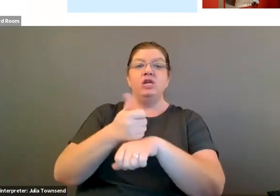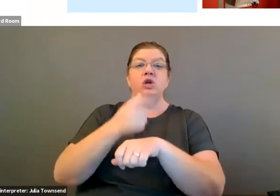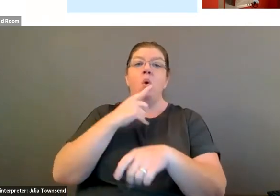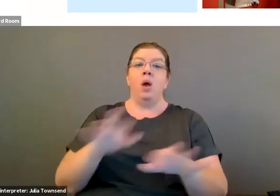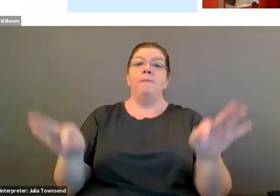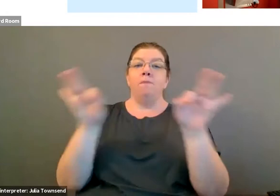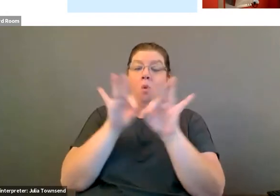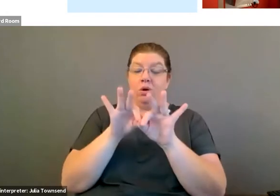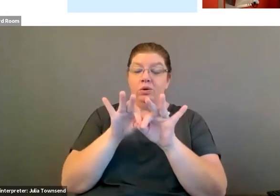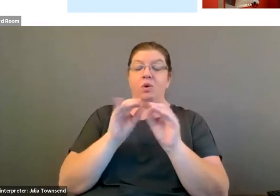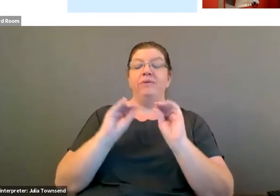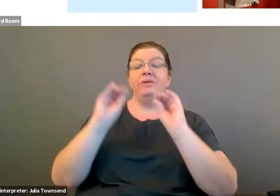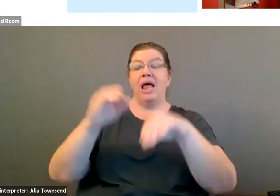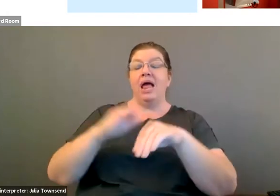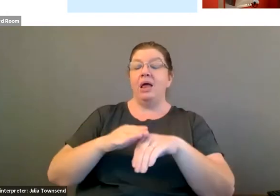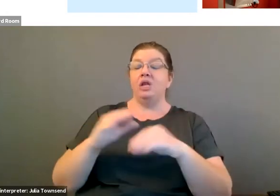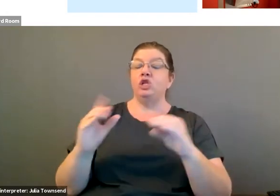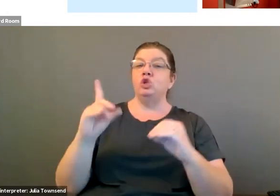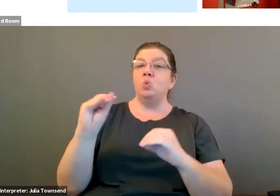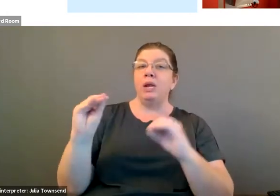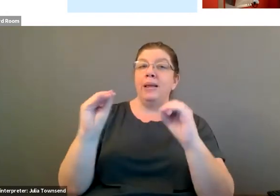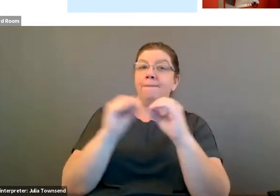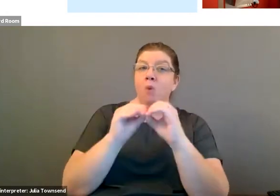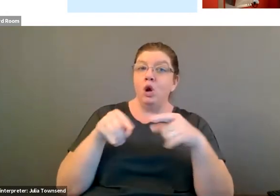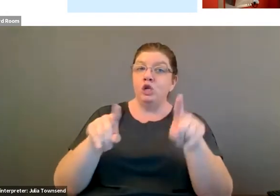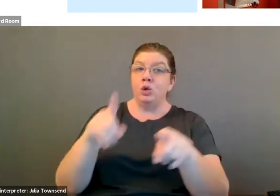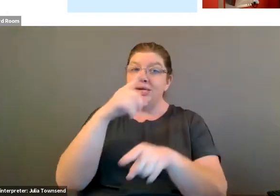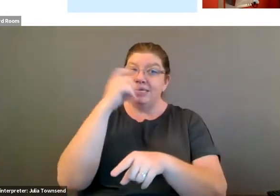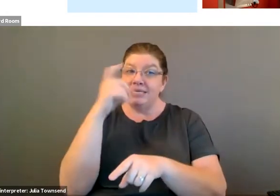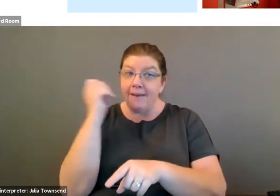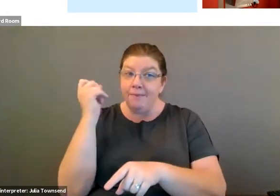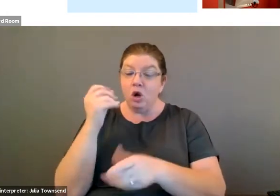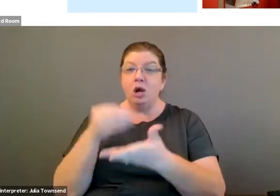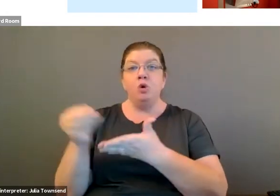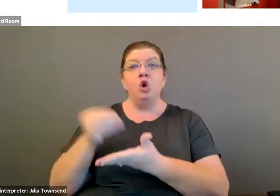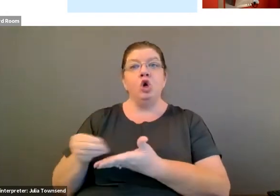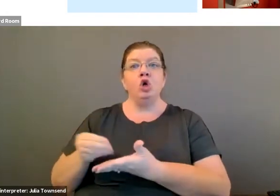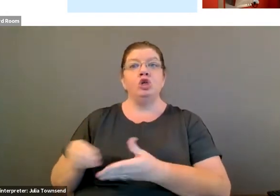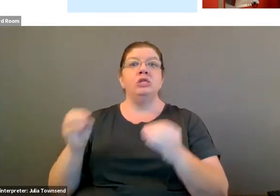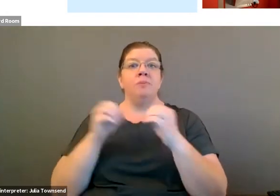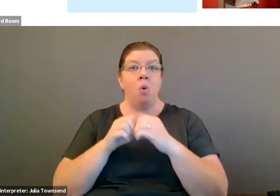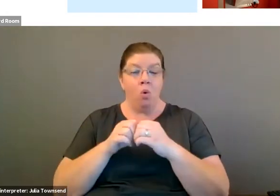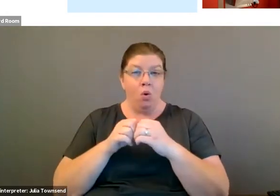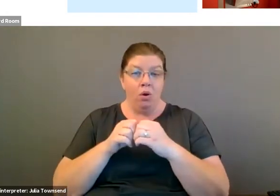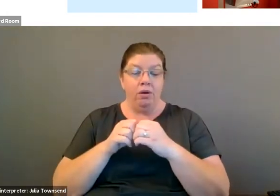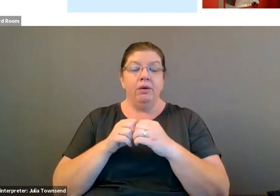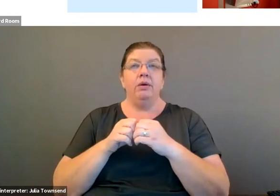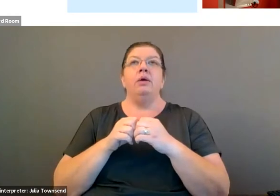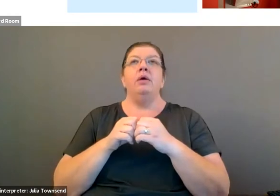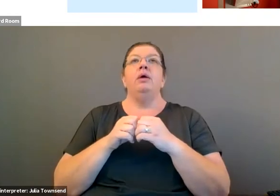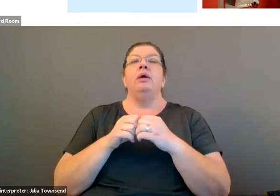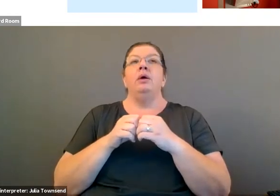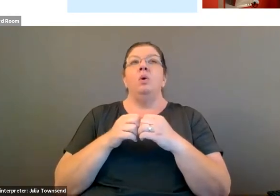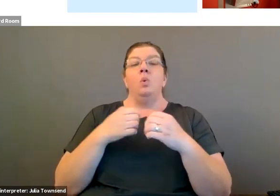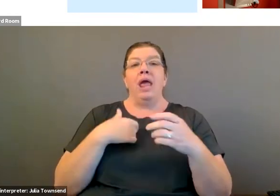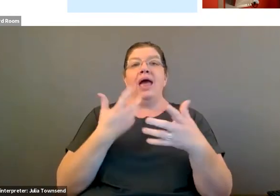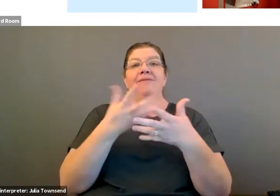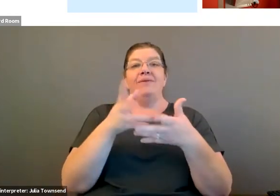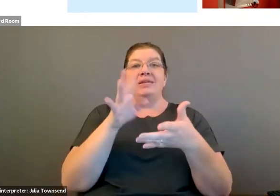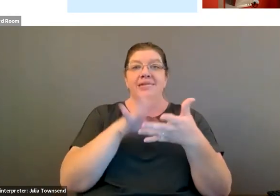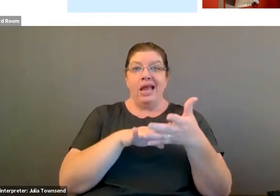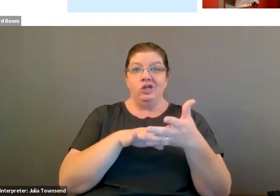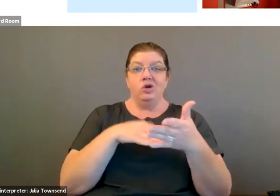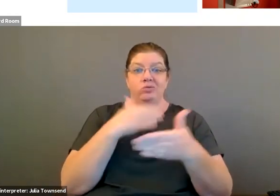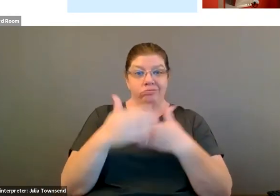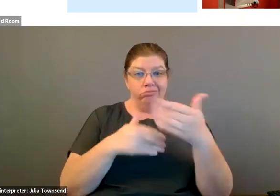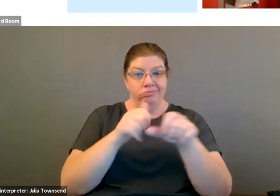installed an additional 20 over the summer, and we purchased many more. We have a schedule that we're rolling out, and we're